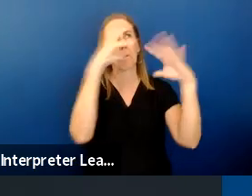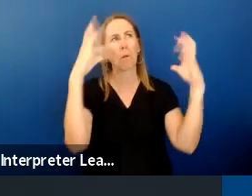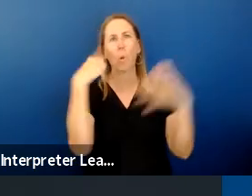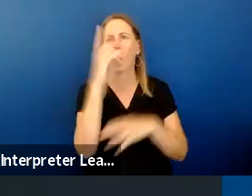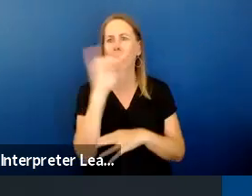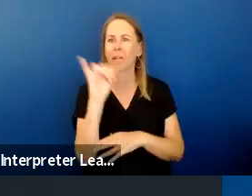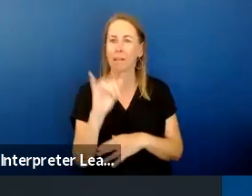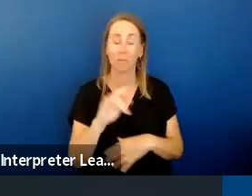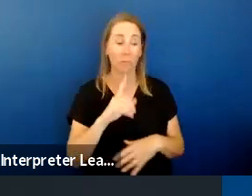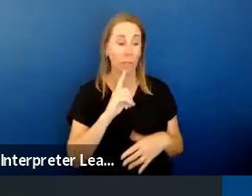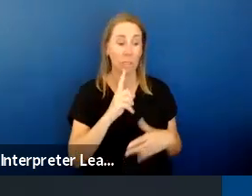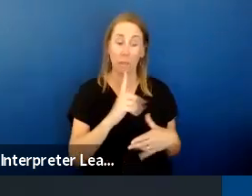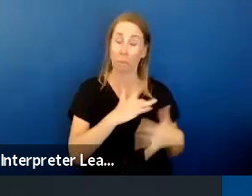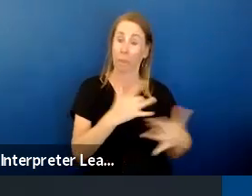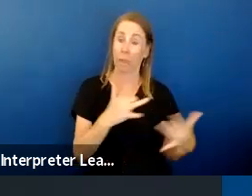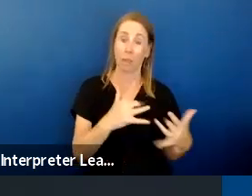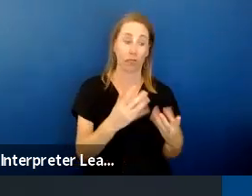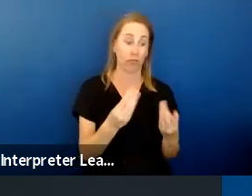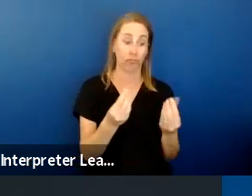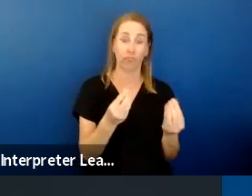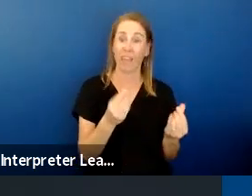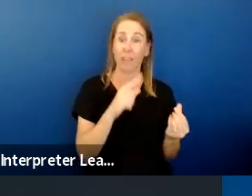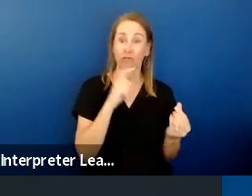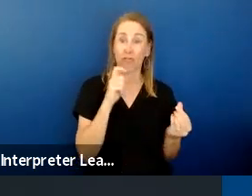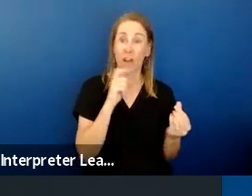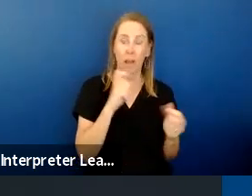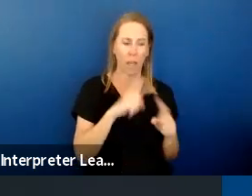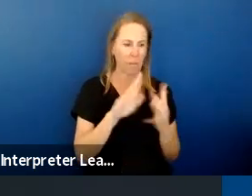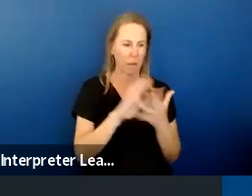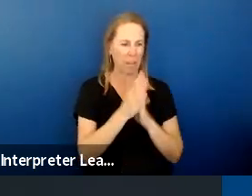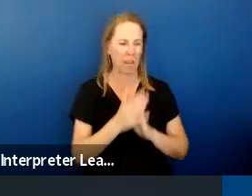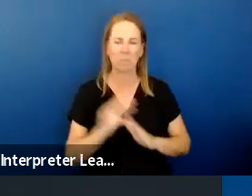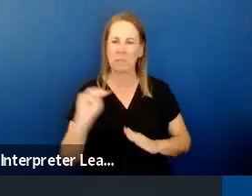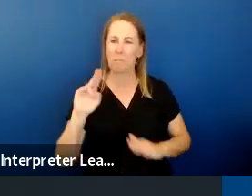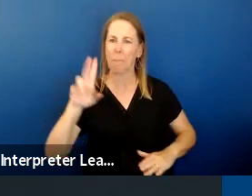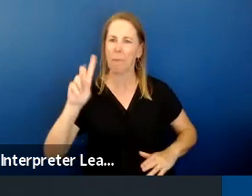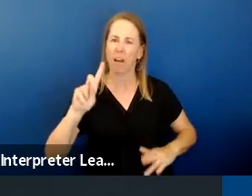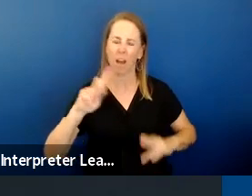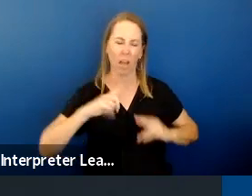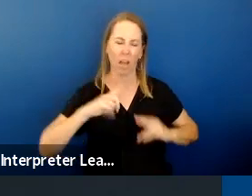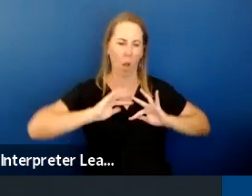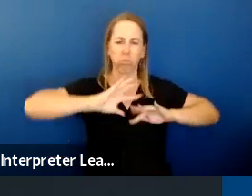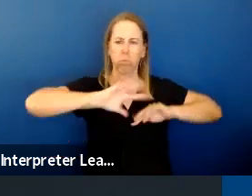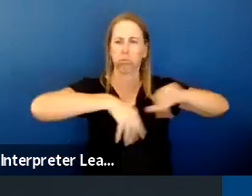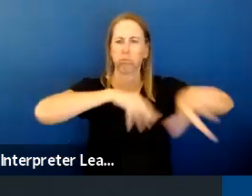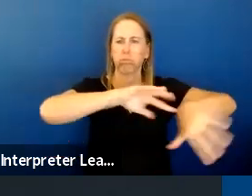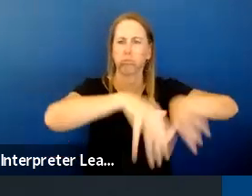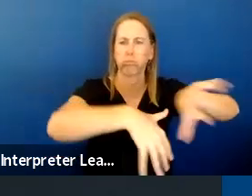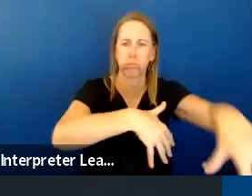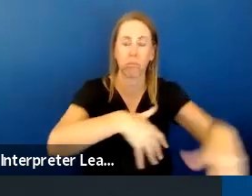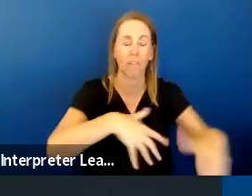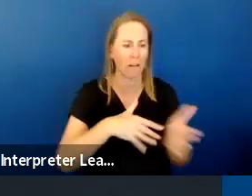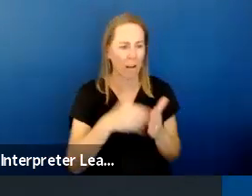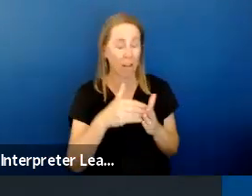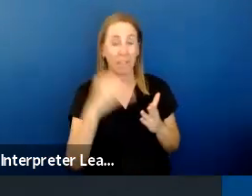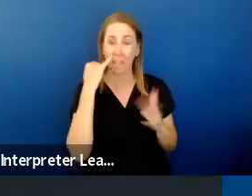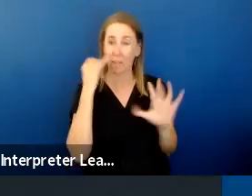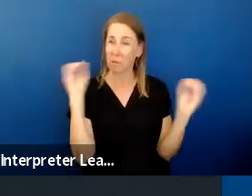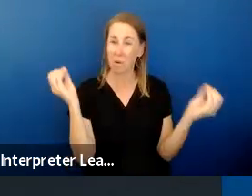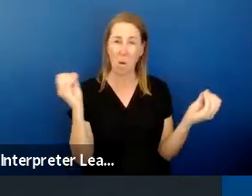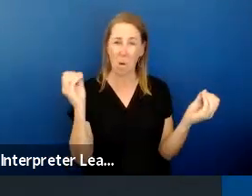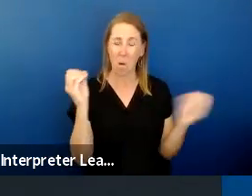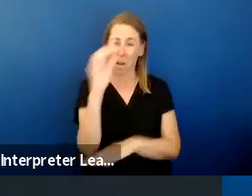normally dry land, and they're often caused by a combination of vegetation loss and heavy rains. So we're going to show you a